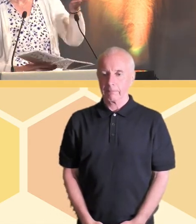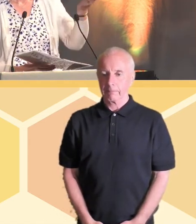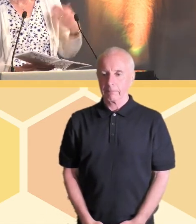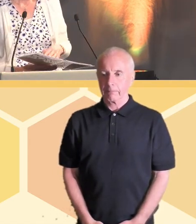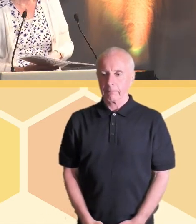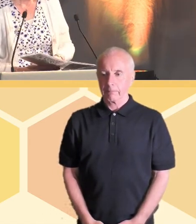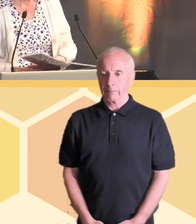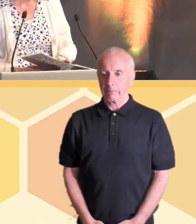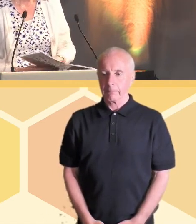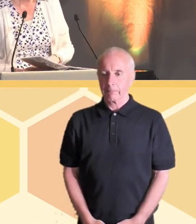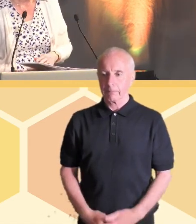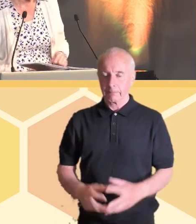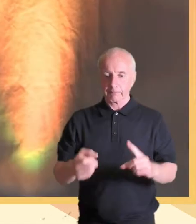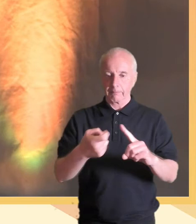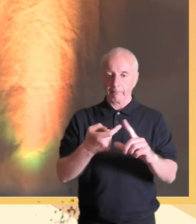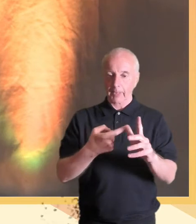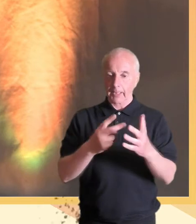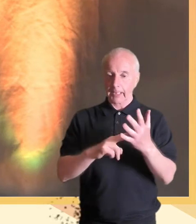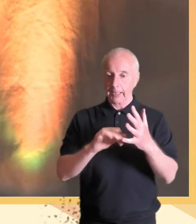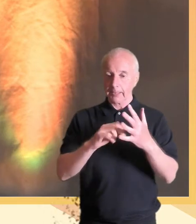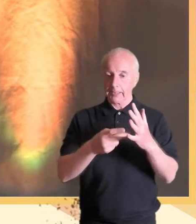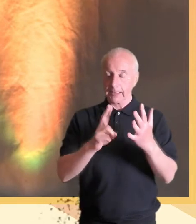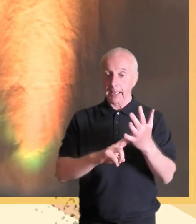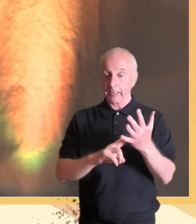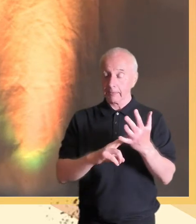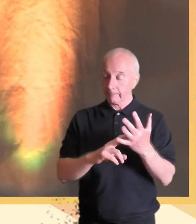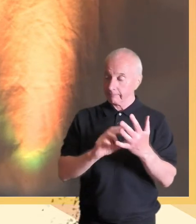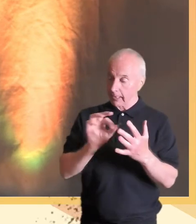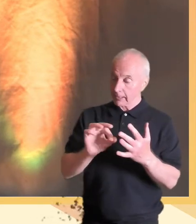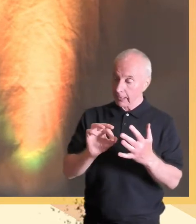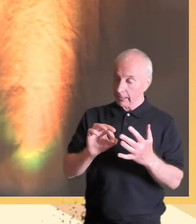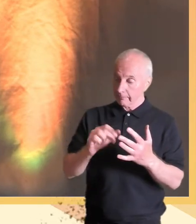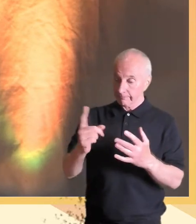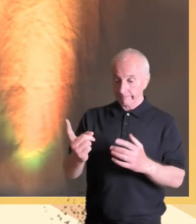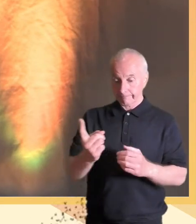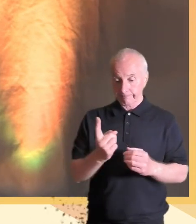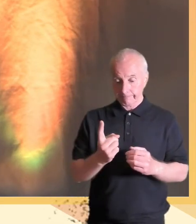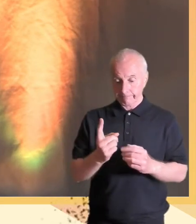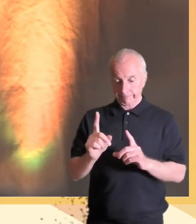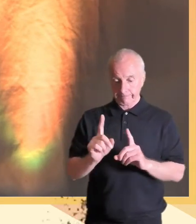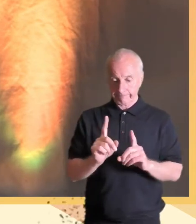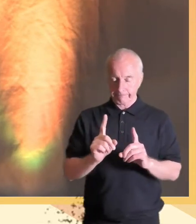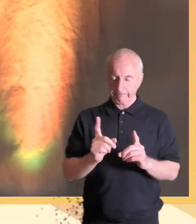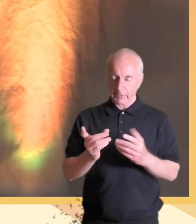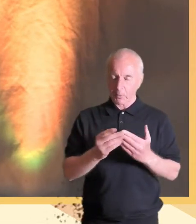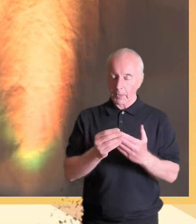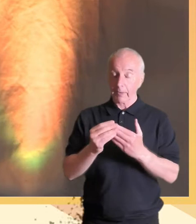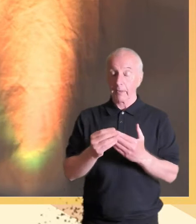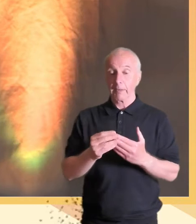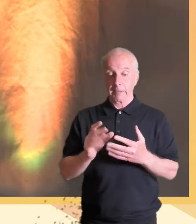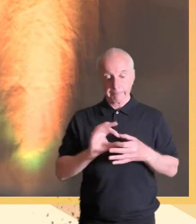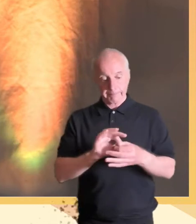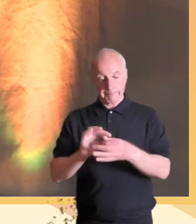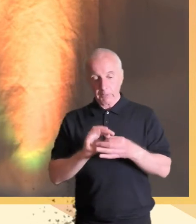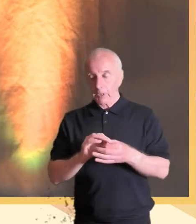Just like to invite Kang Sang to come and join me now as we come together for what is, I always think,